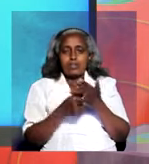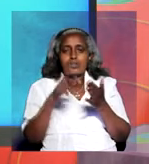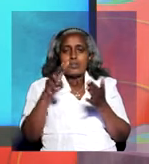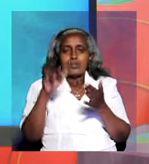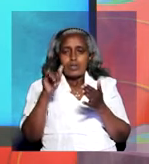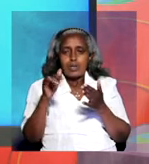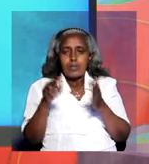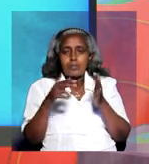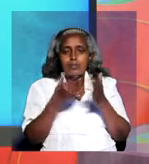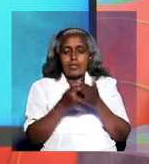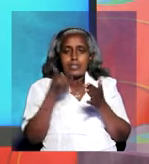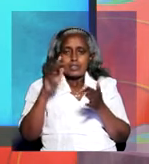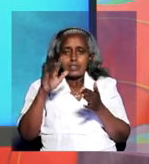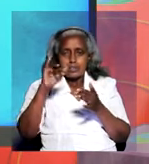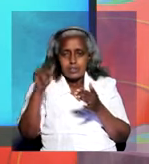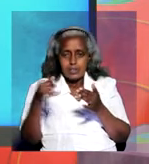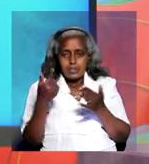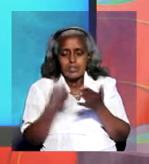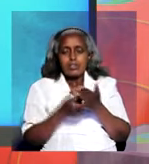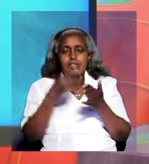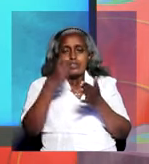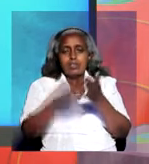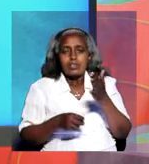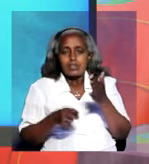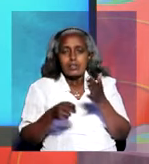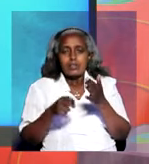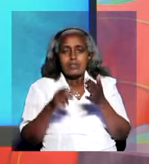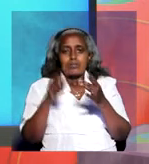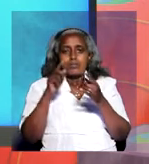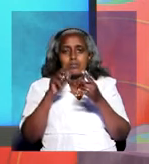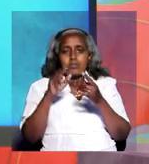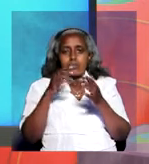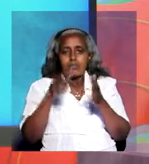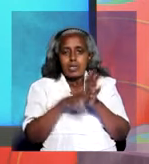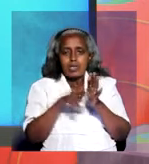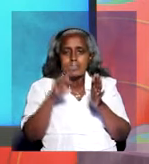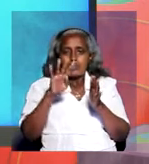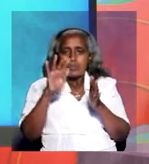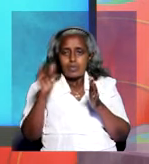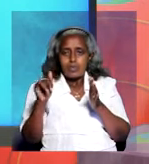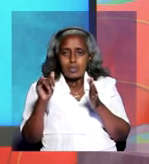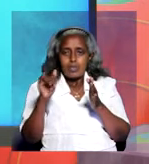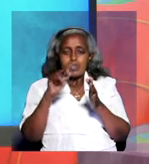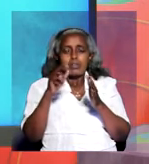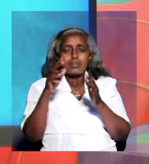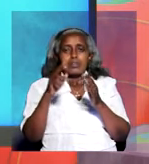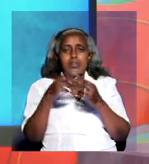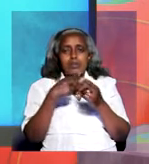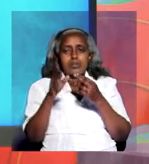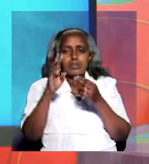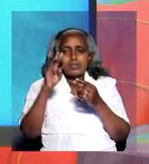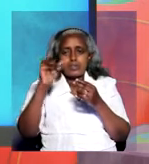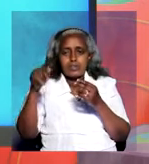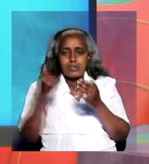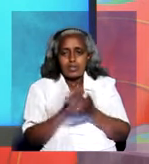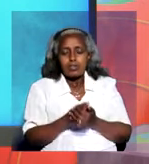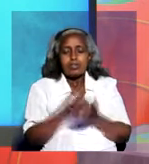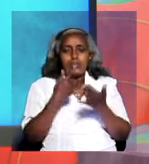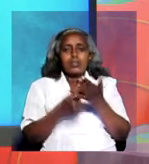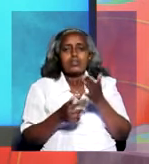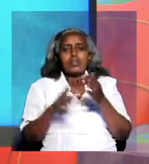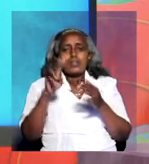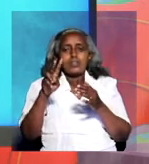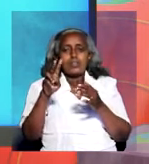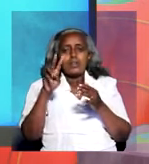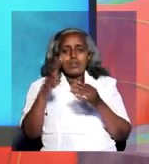3j. Therefore the result will be this minus 4i plus 6j. So this is a vector which is